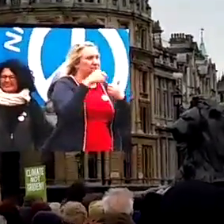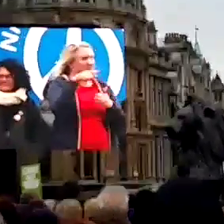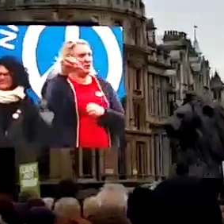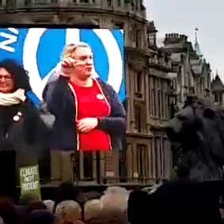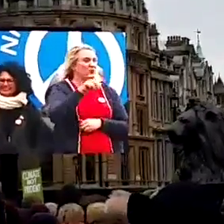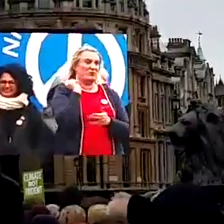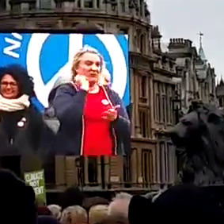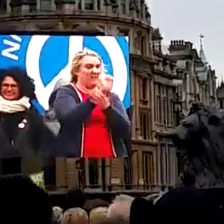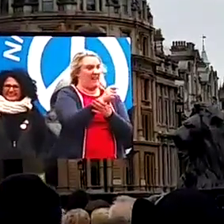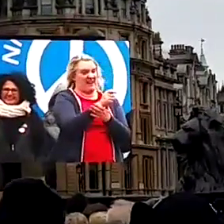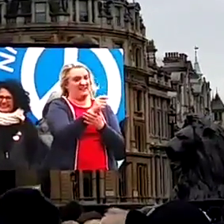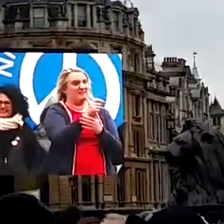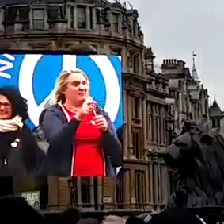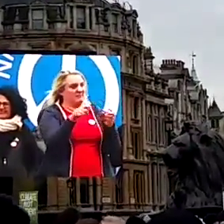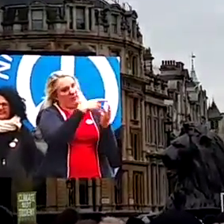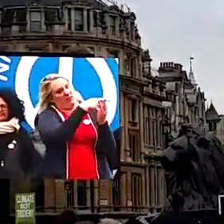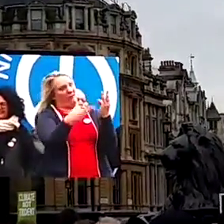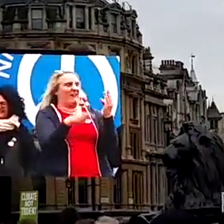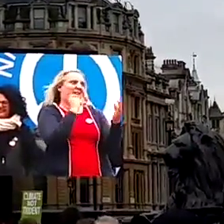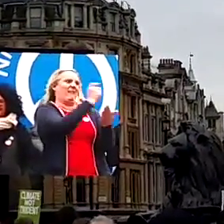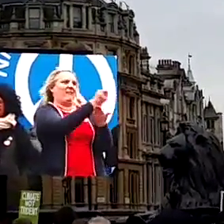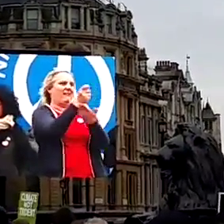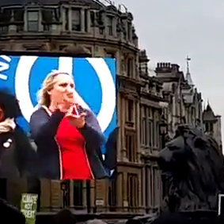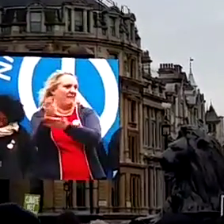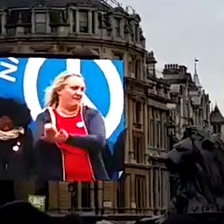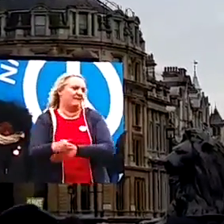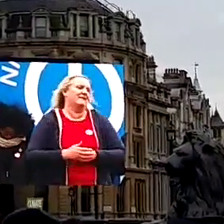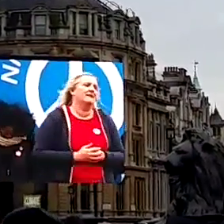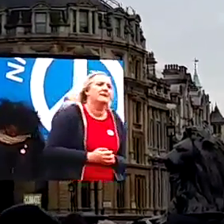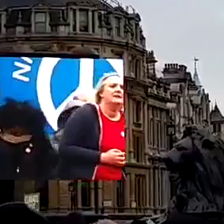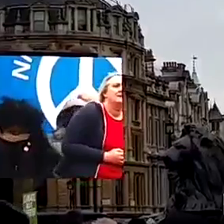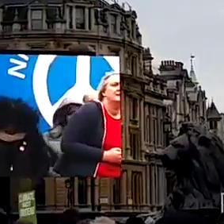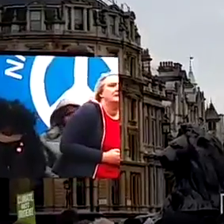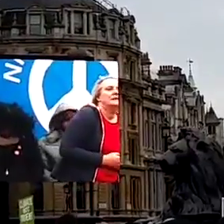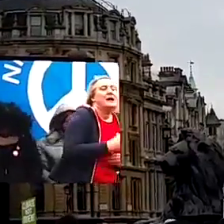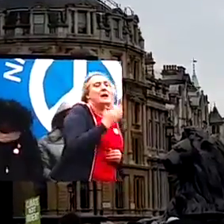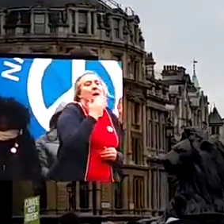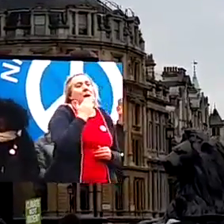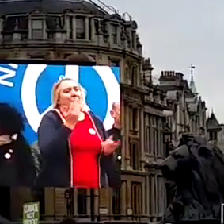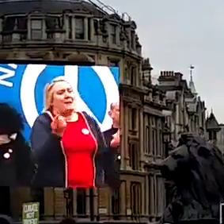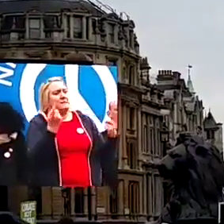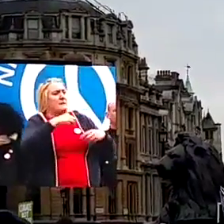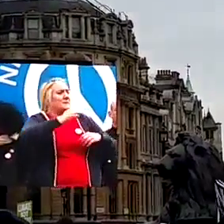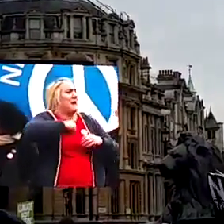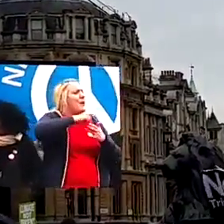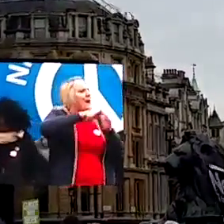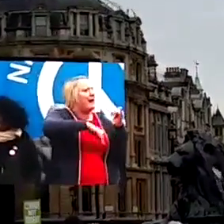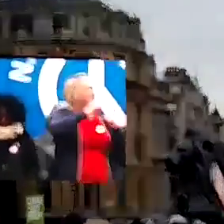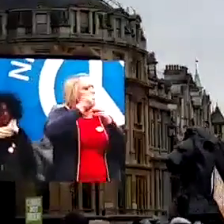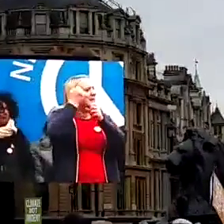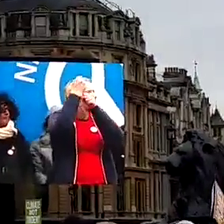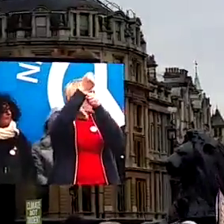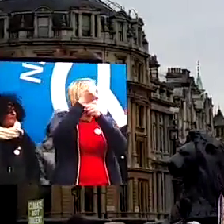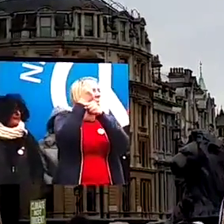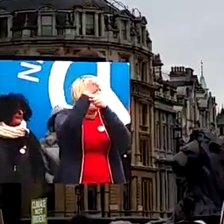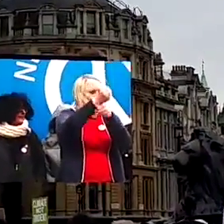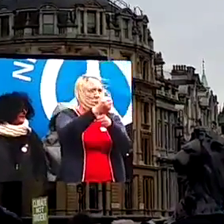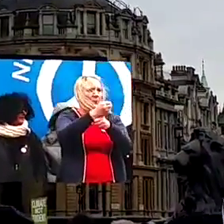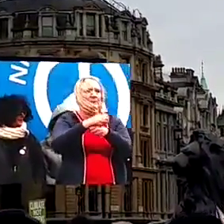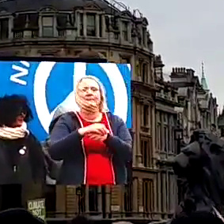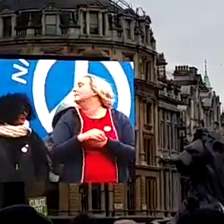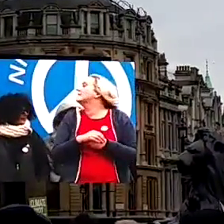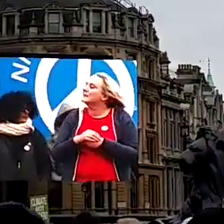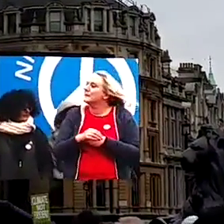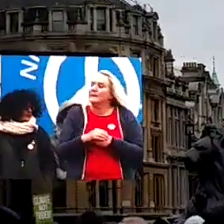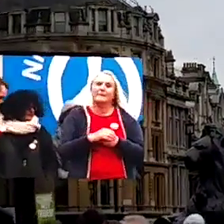On the 16th of April, the March for Health, Homes, Jobs and Education. This is so important for the NHS. It's